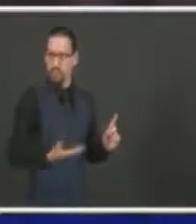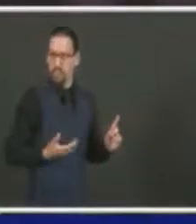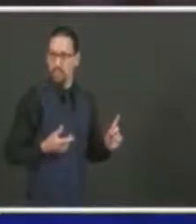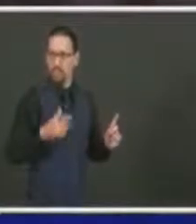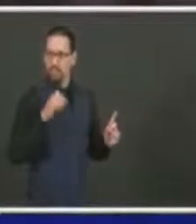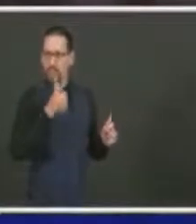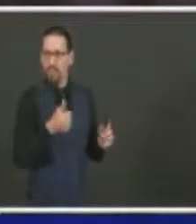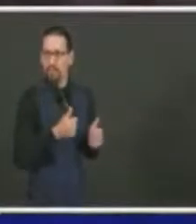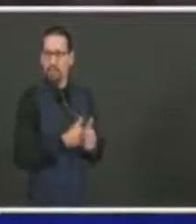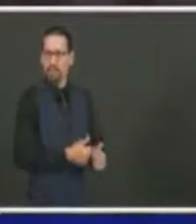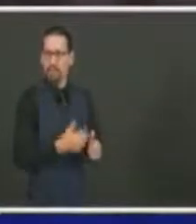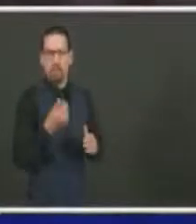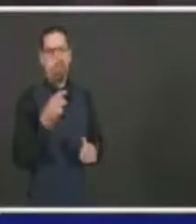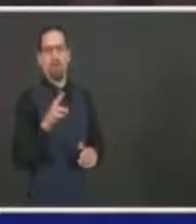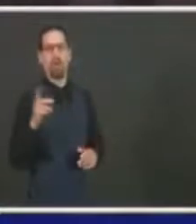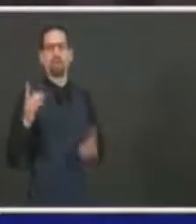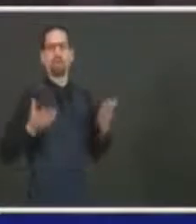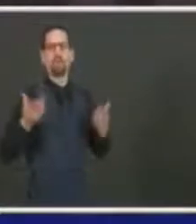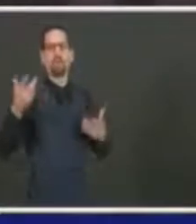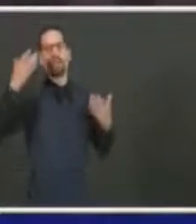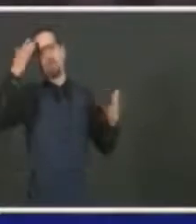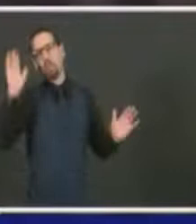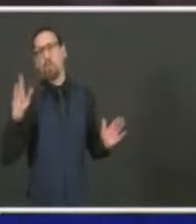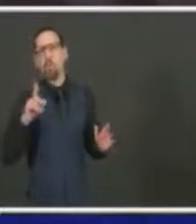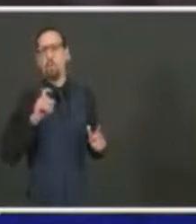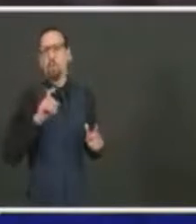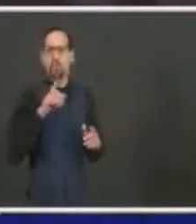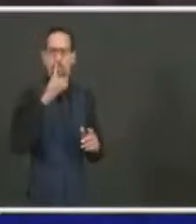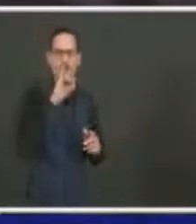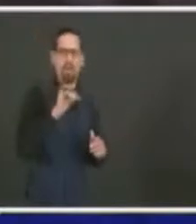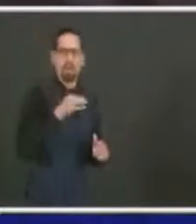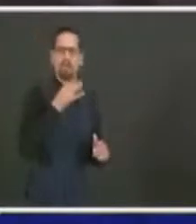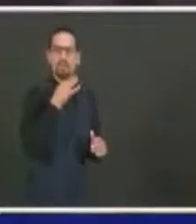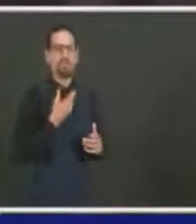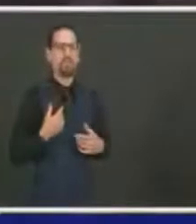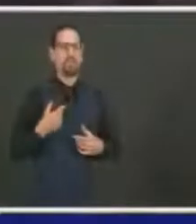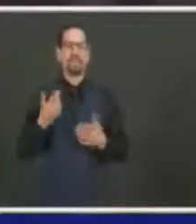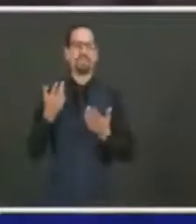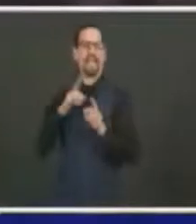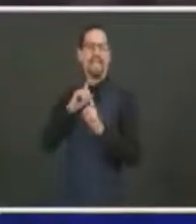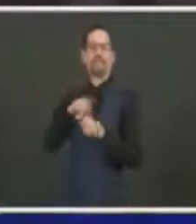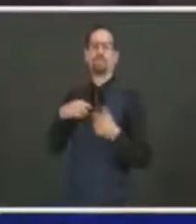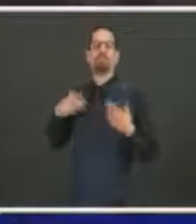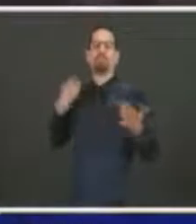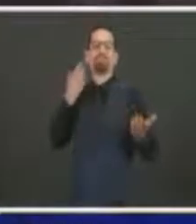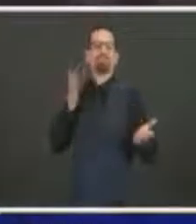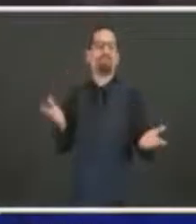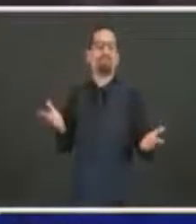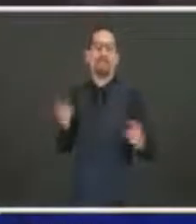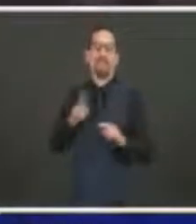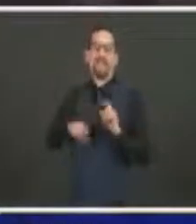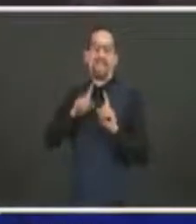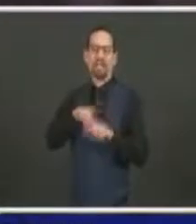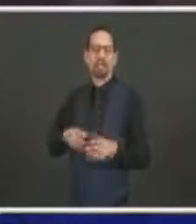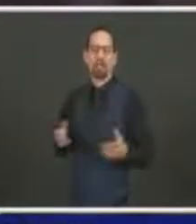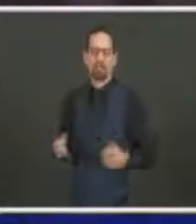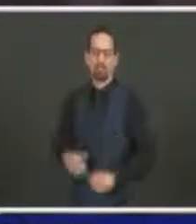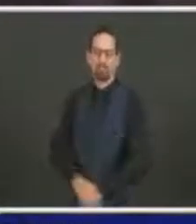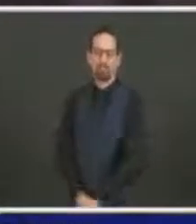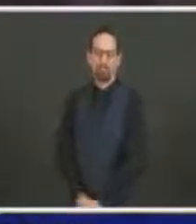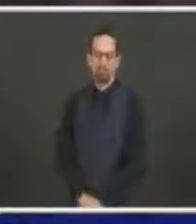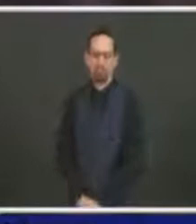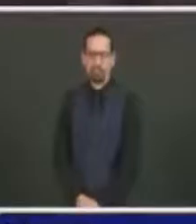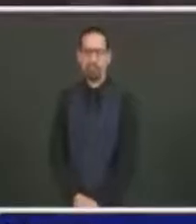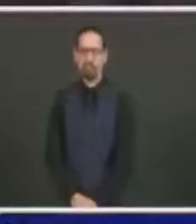simply didn't know how to comply or didn't have I could not offer you insight there. Yeah, no problem. Yeah, Pat